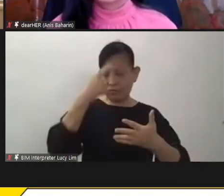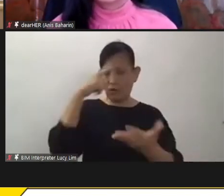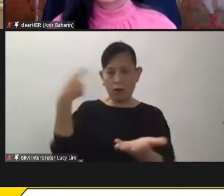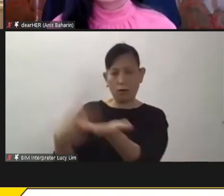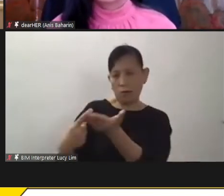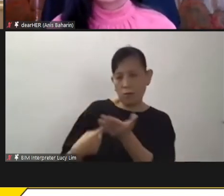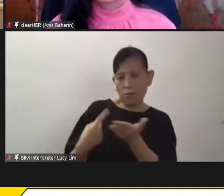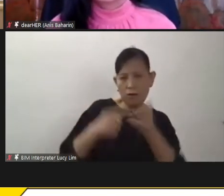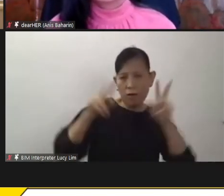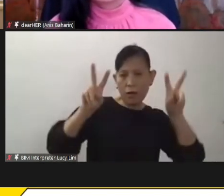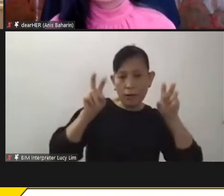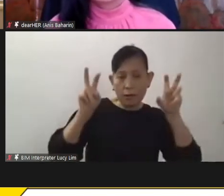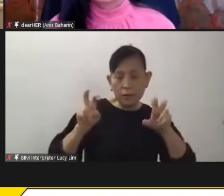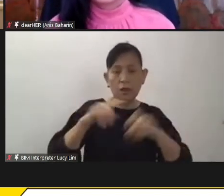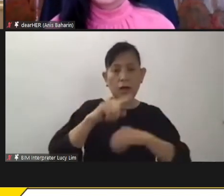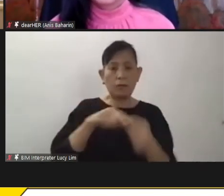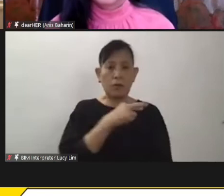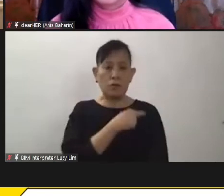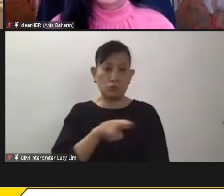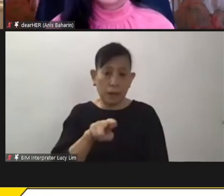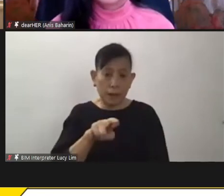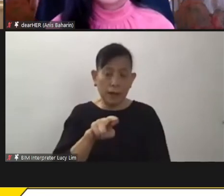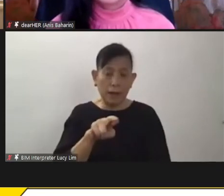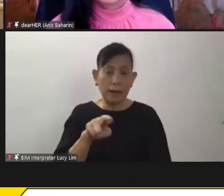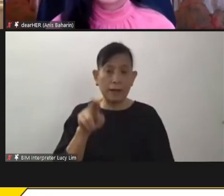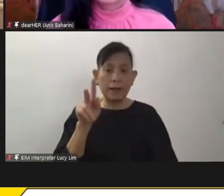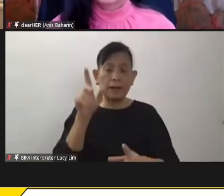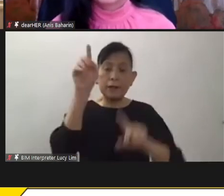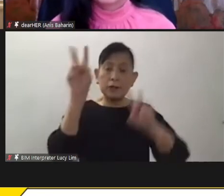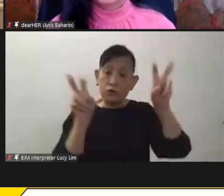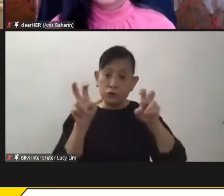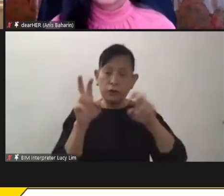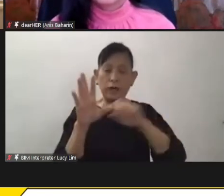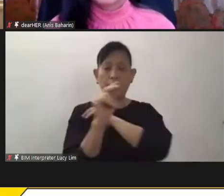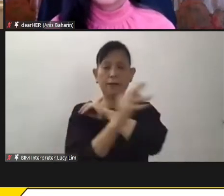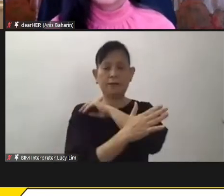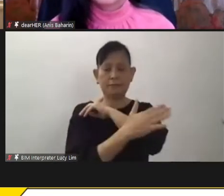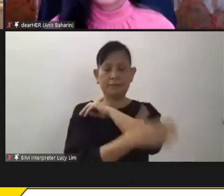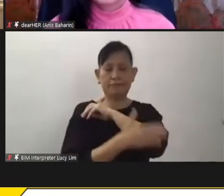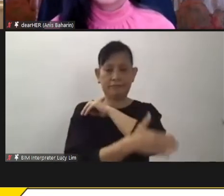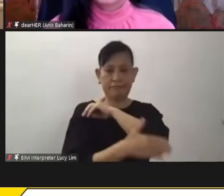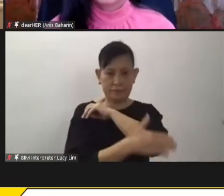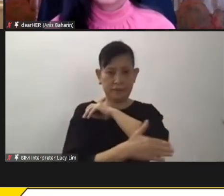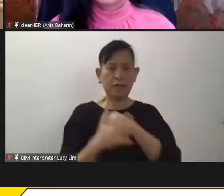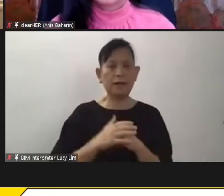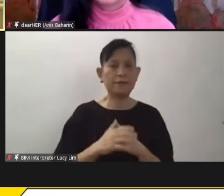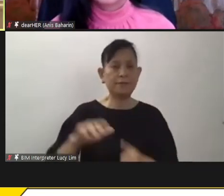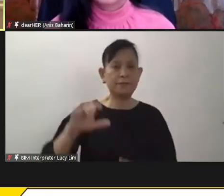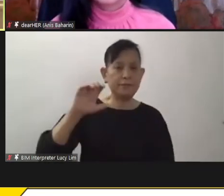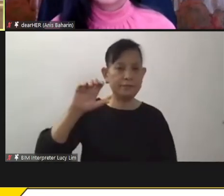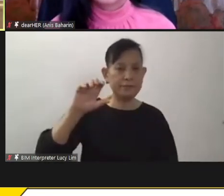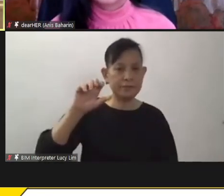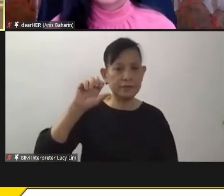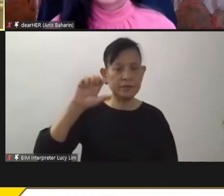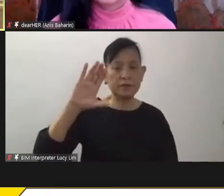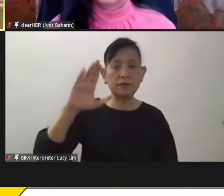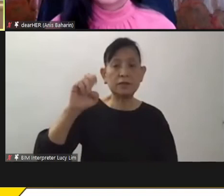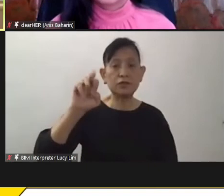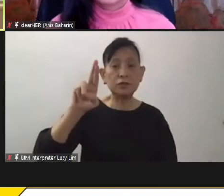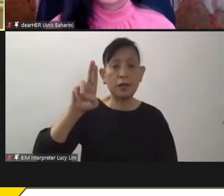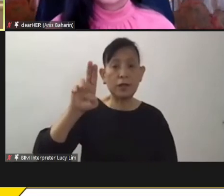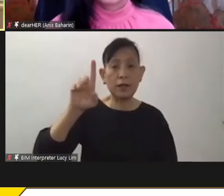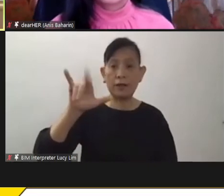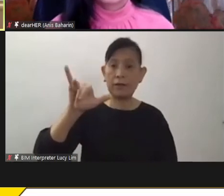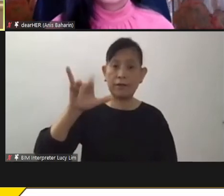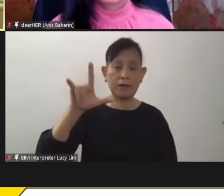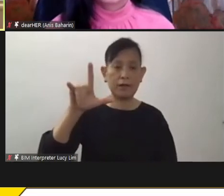isu kaum dan agama. Yeah. Right. Thank you, Jason. Maybe Cheryl? I think